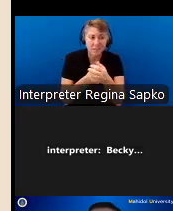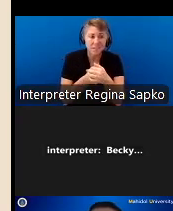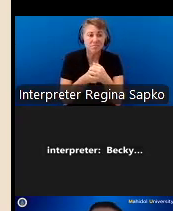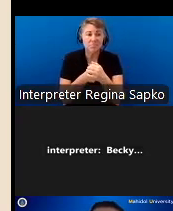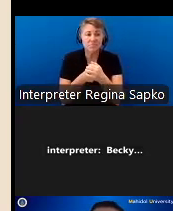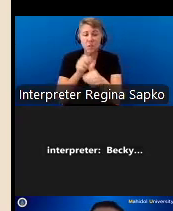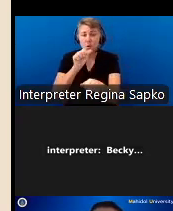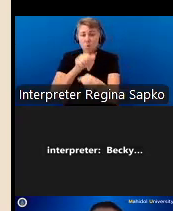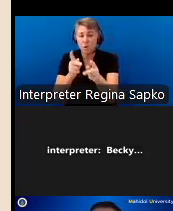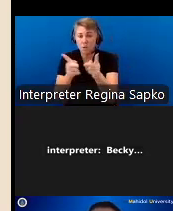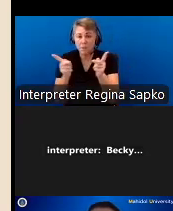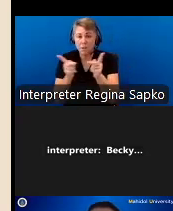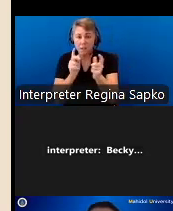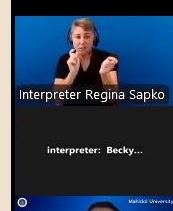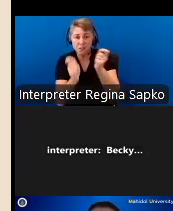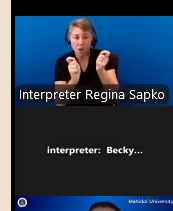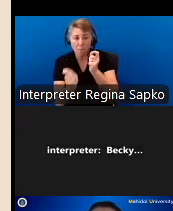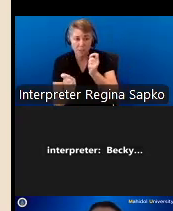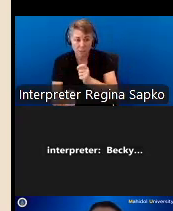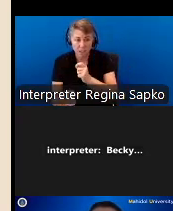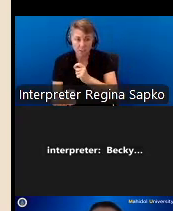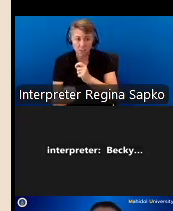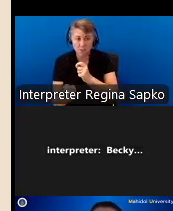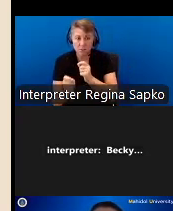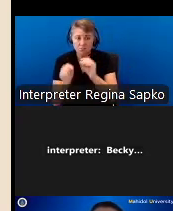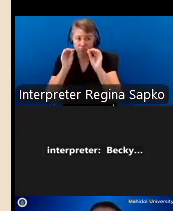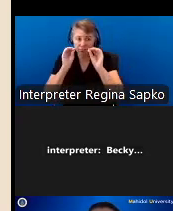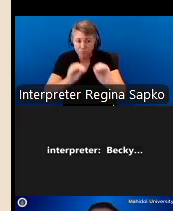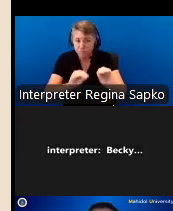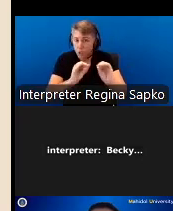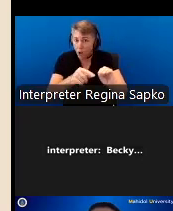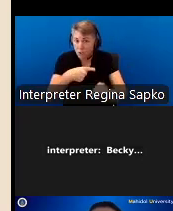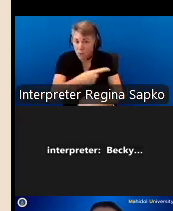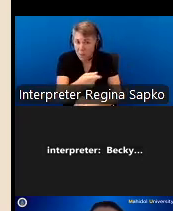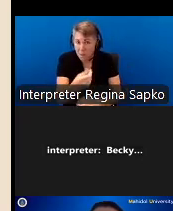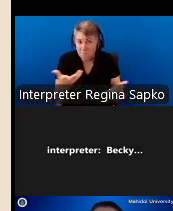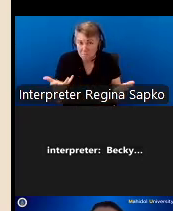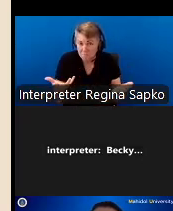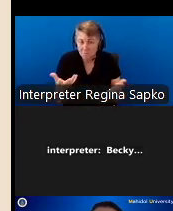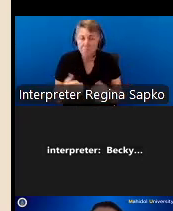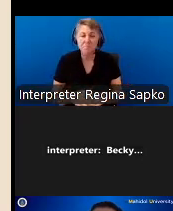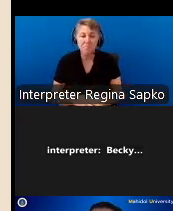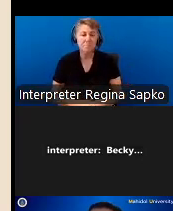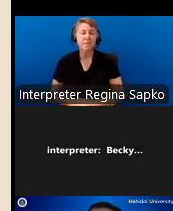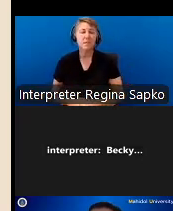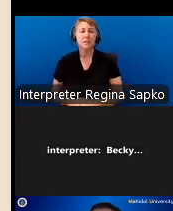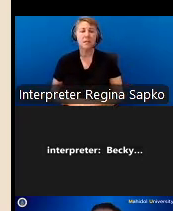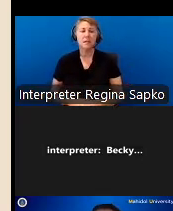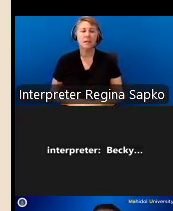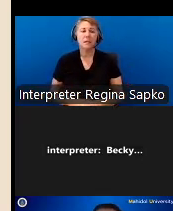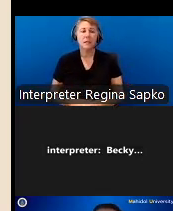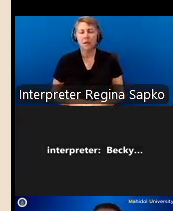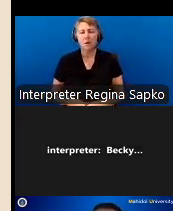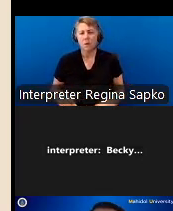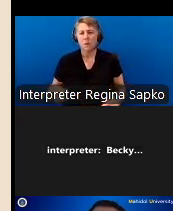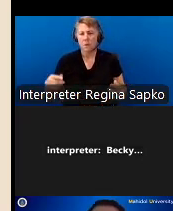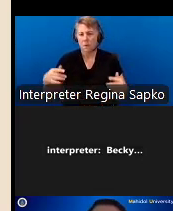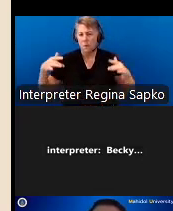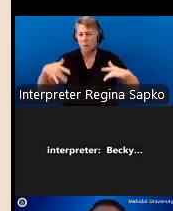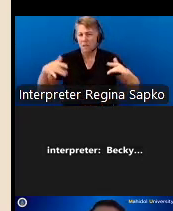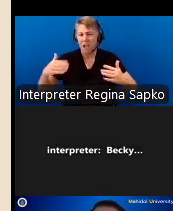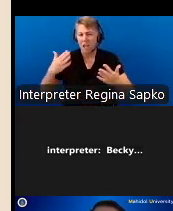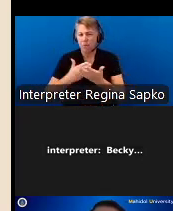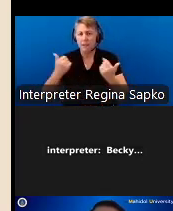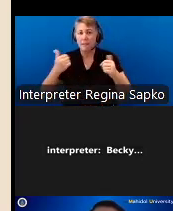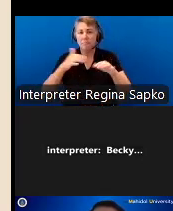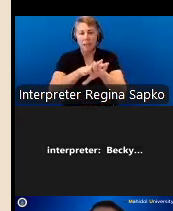that, even though have no, like, not yet mainstreaming nationally or nationwide, but